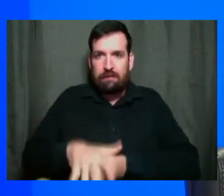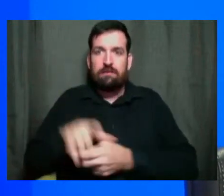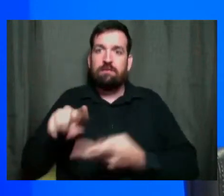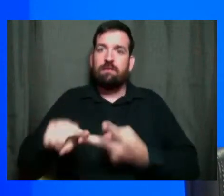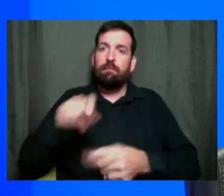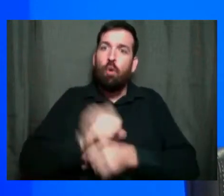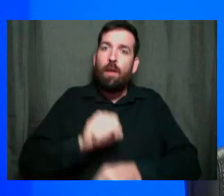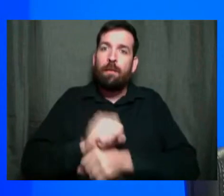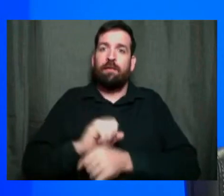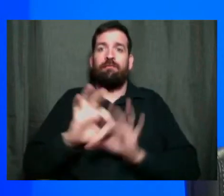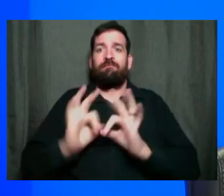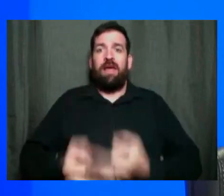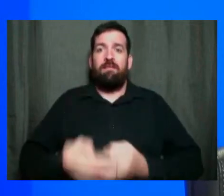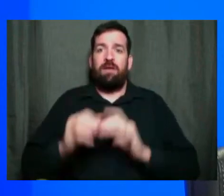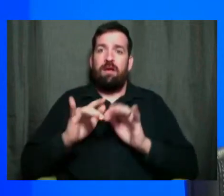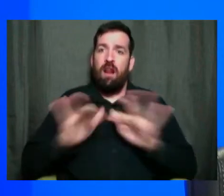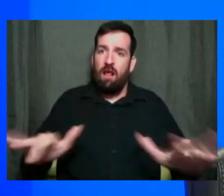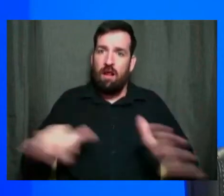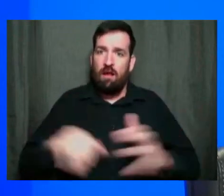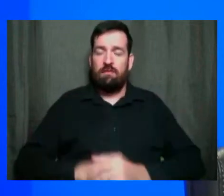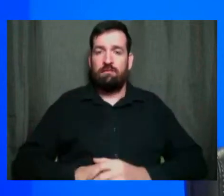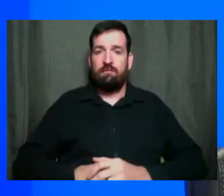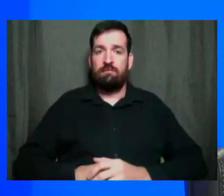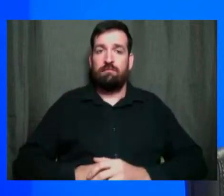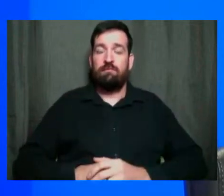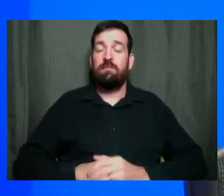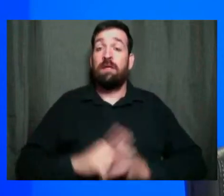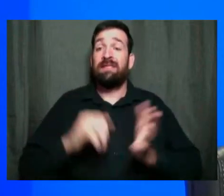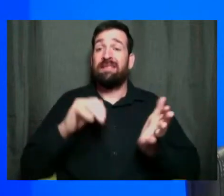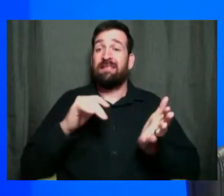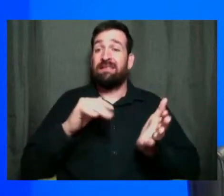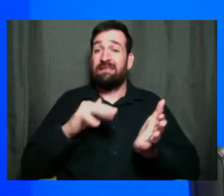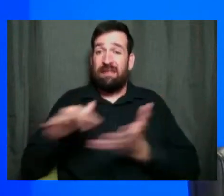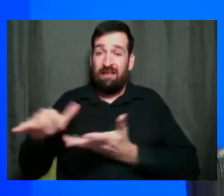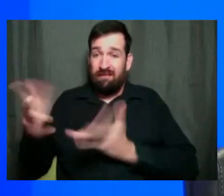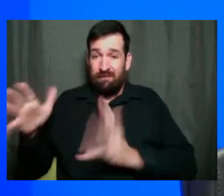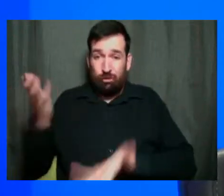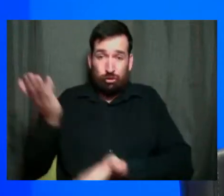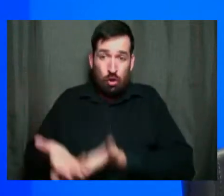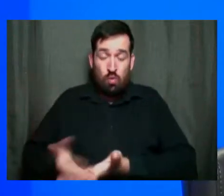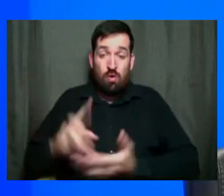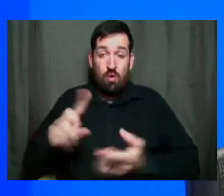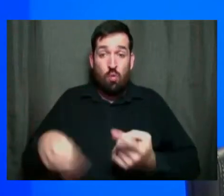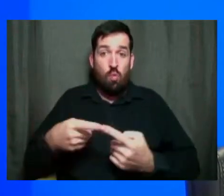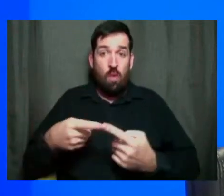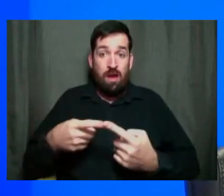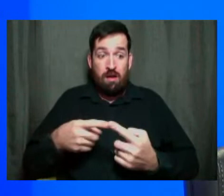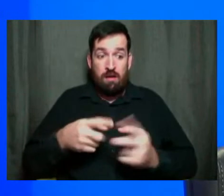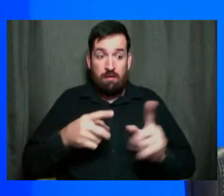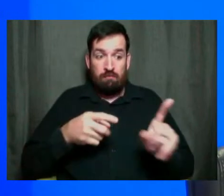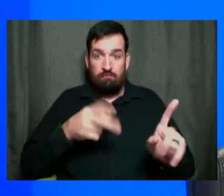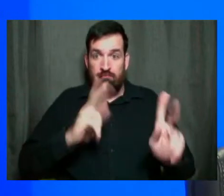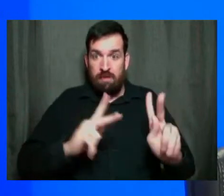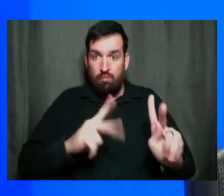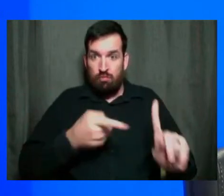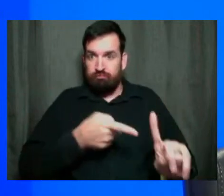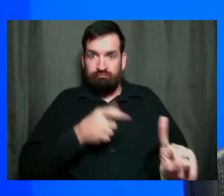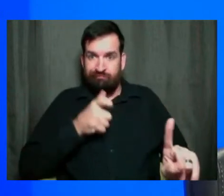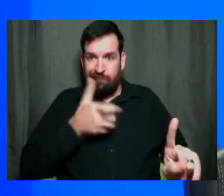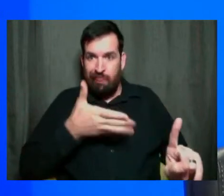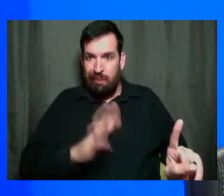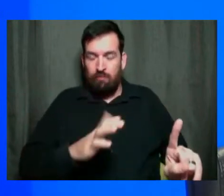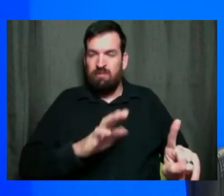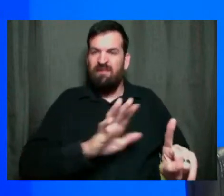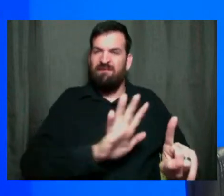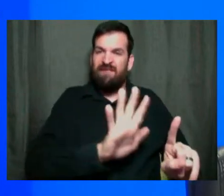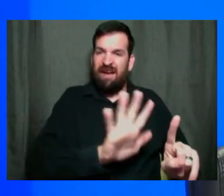family. Studies have early shown that once you start depriving people of sleep, less than around that 6 to 5 hour window, you